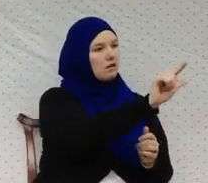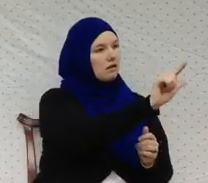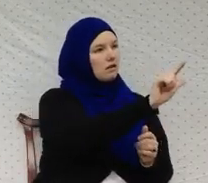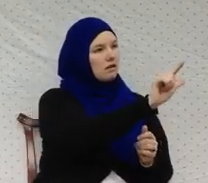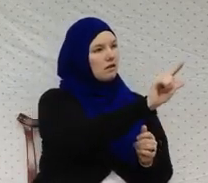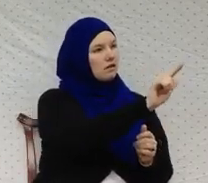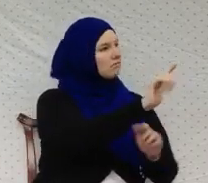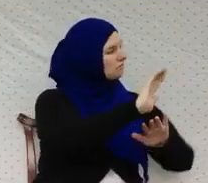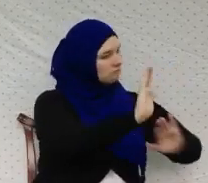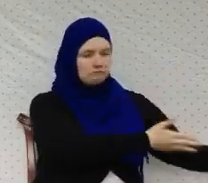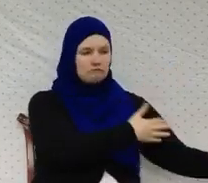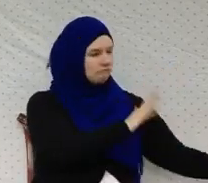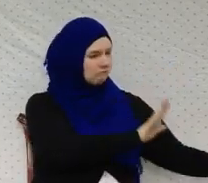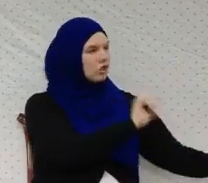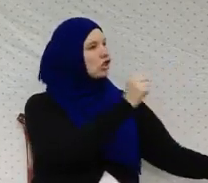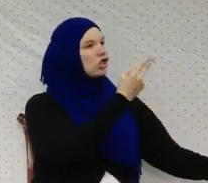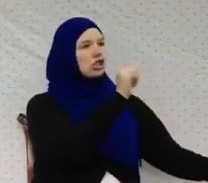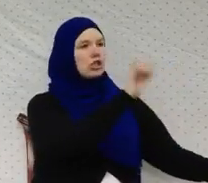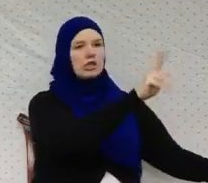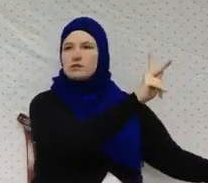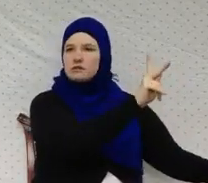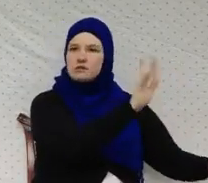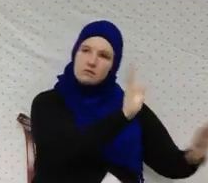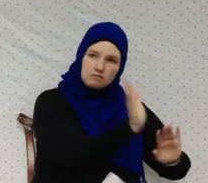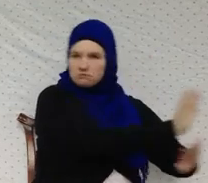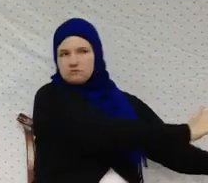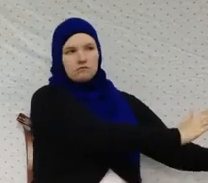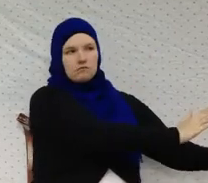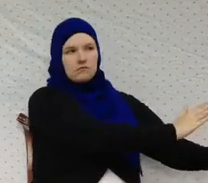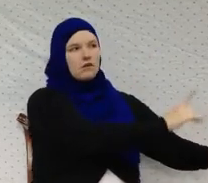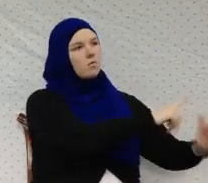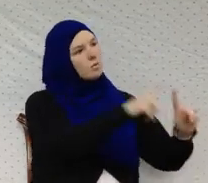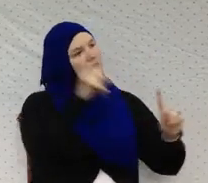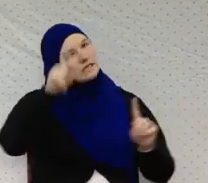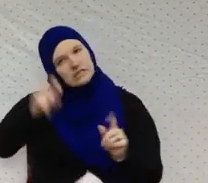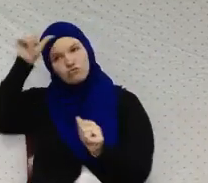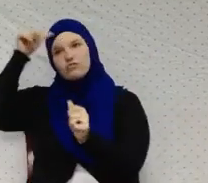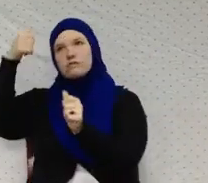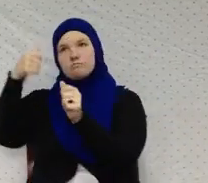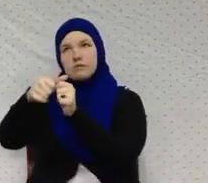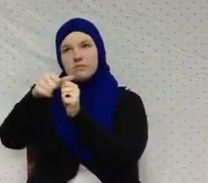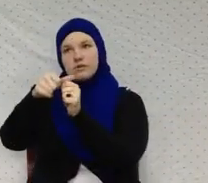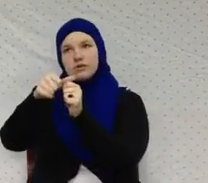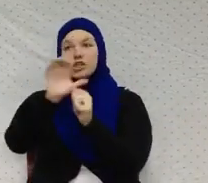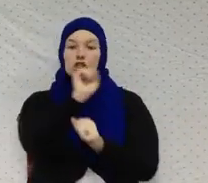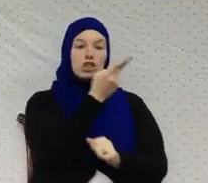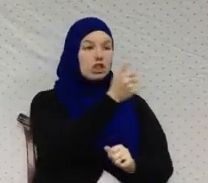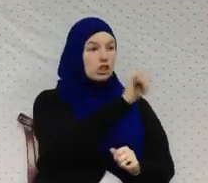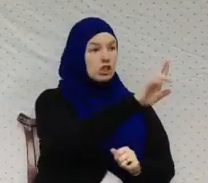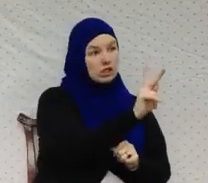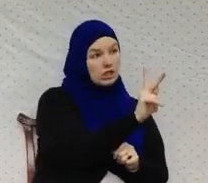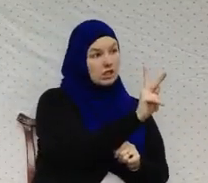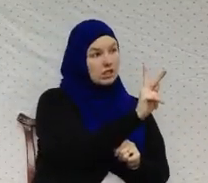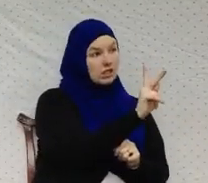an idol, we're done with shirk, we have nothing to do with shirk. But we need to remember